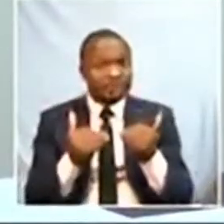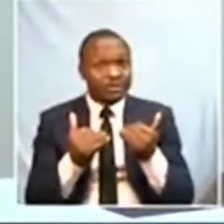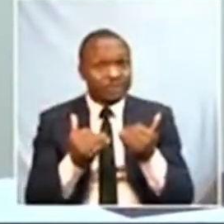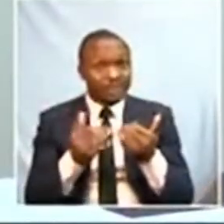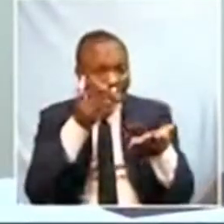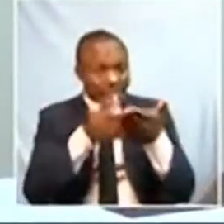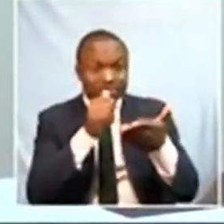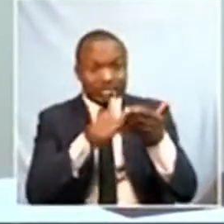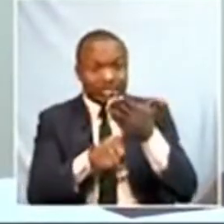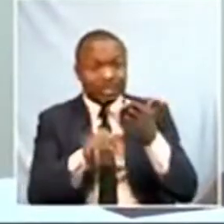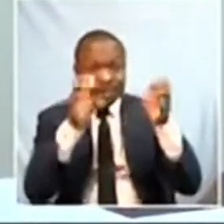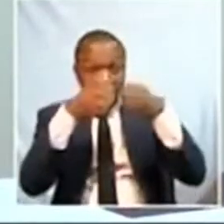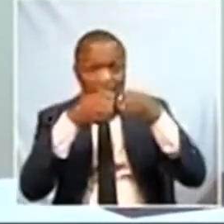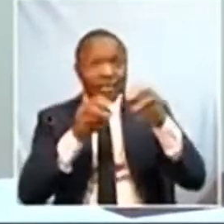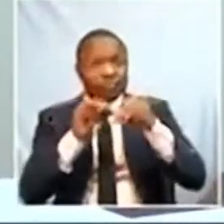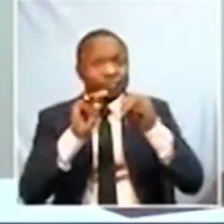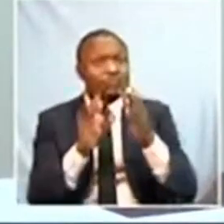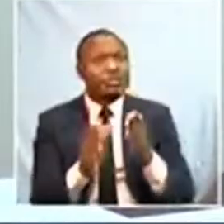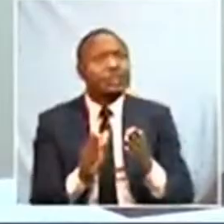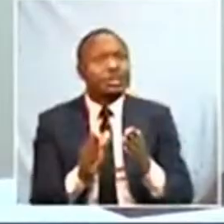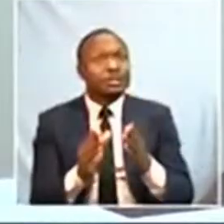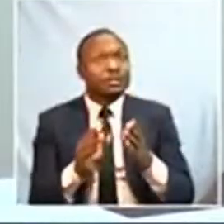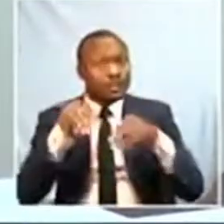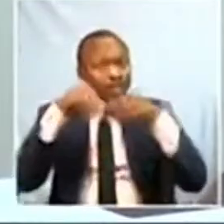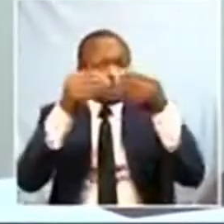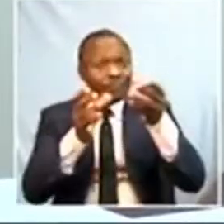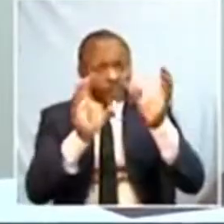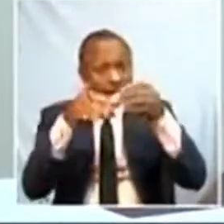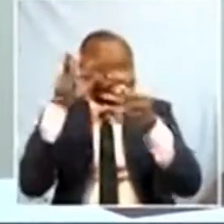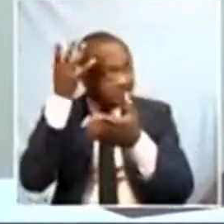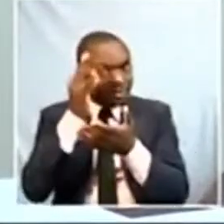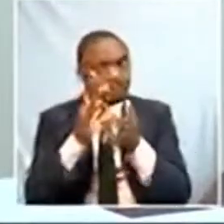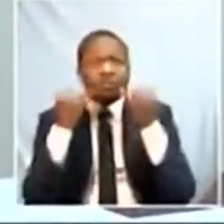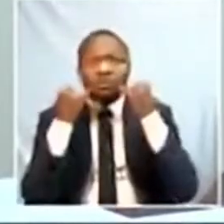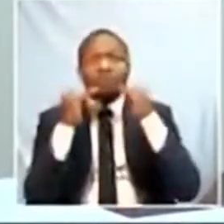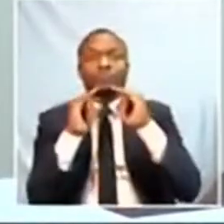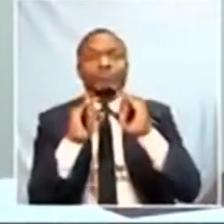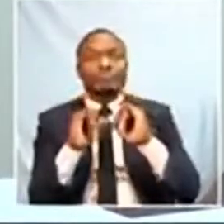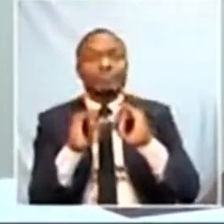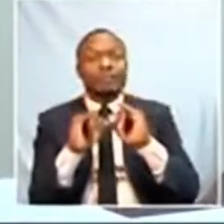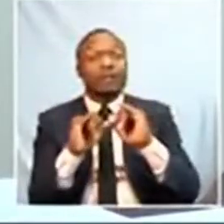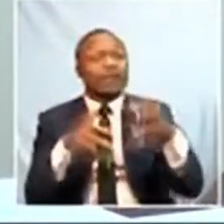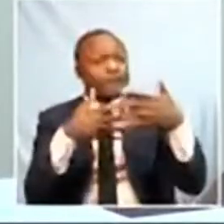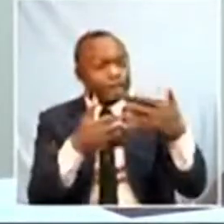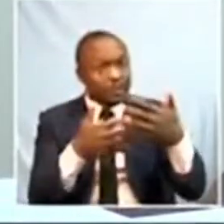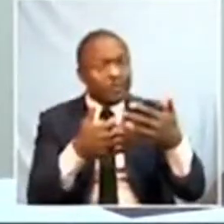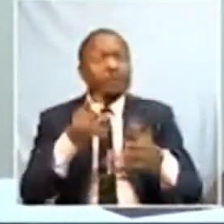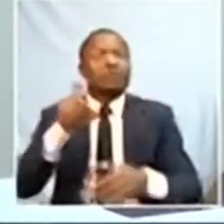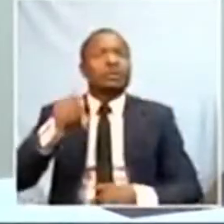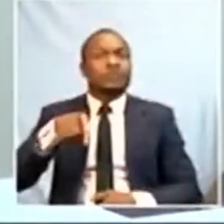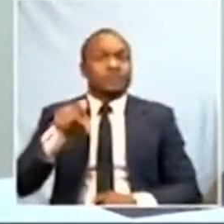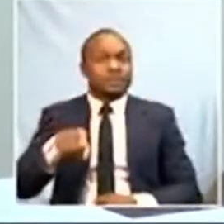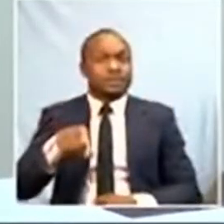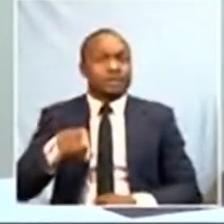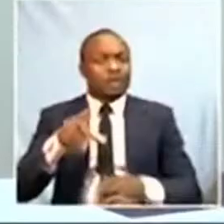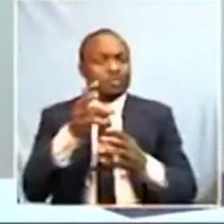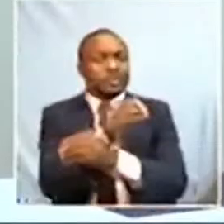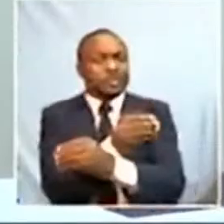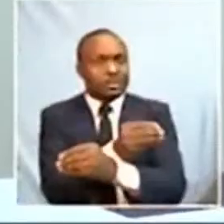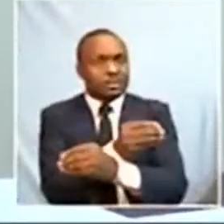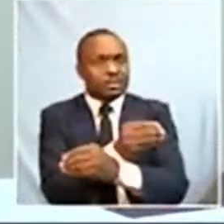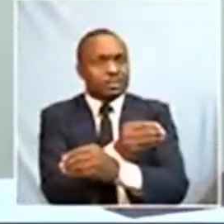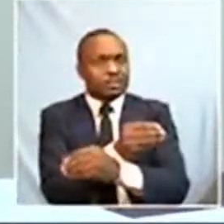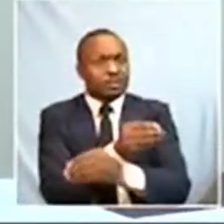Because this letter from the bank manager was coming to Council Secretary, informing them that there are documents that we need that are missing on